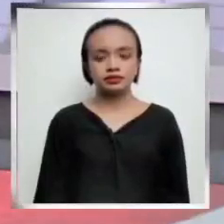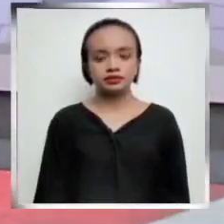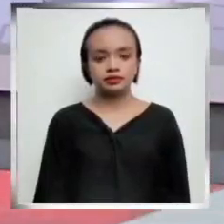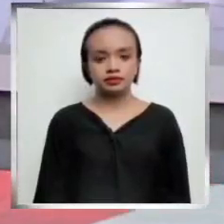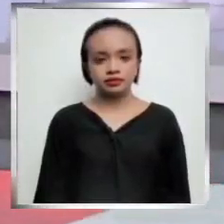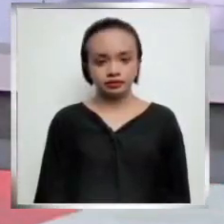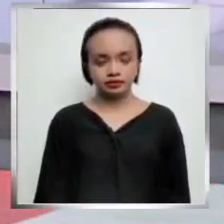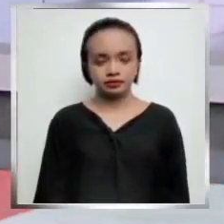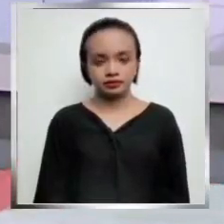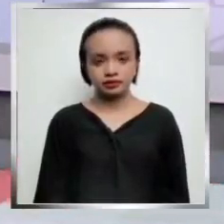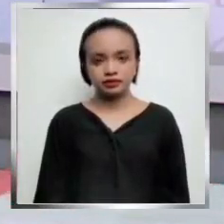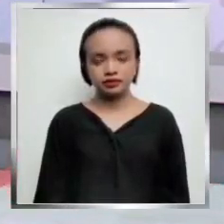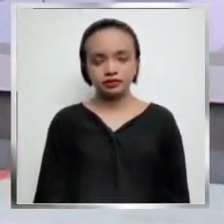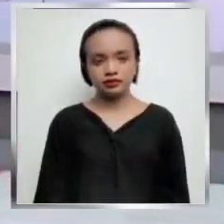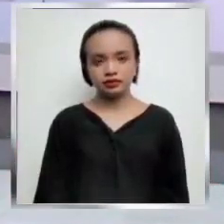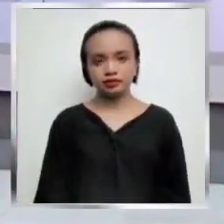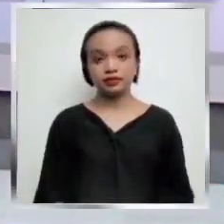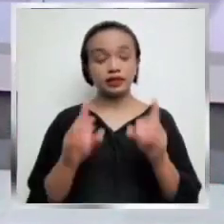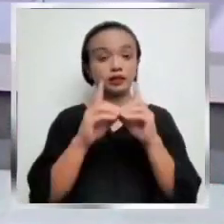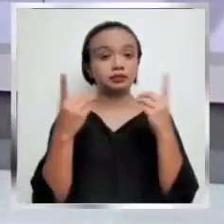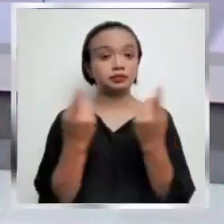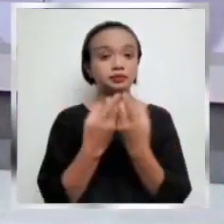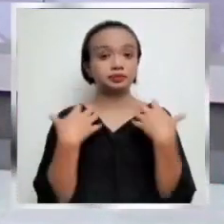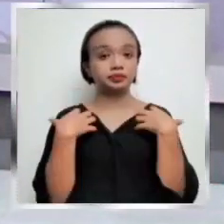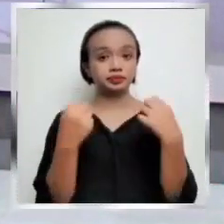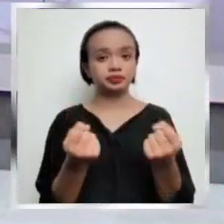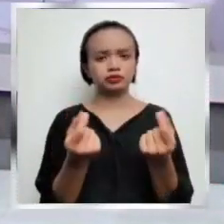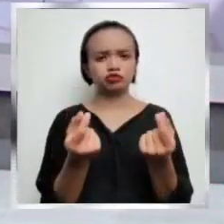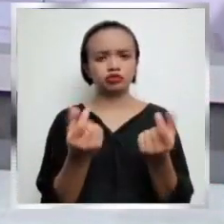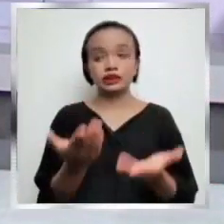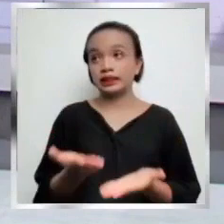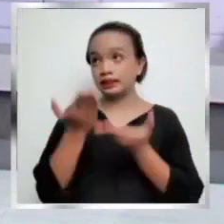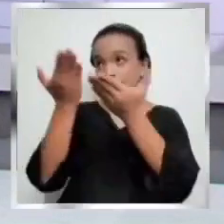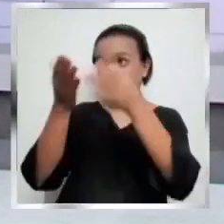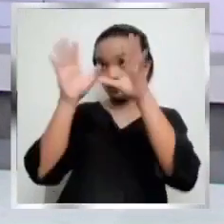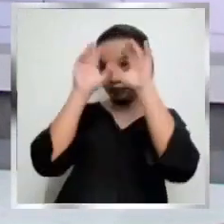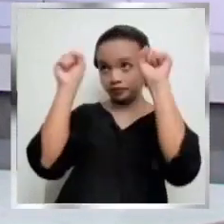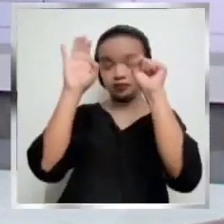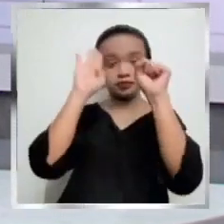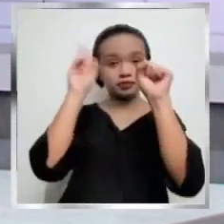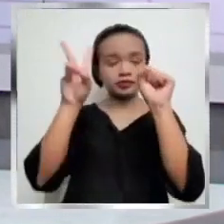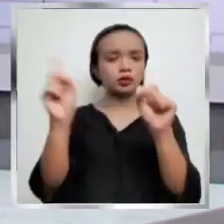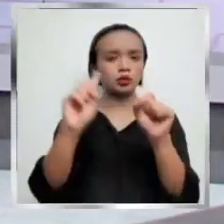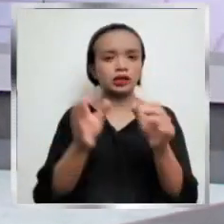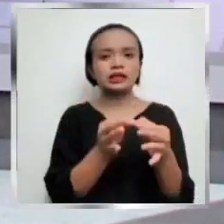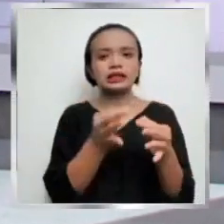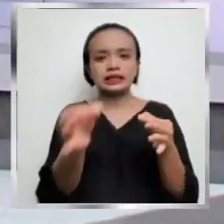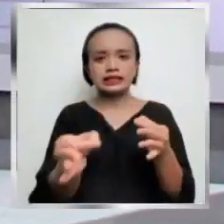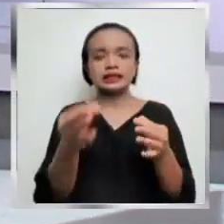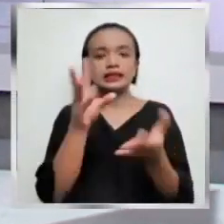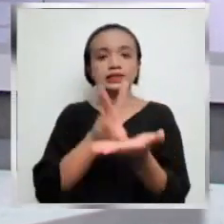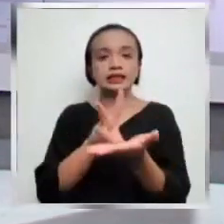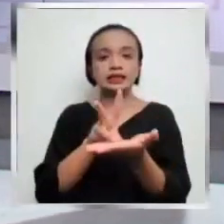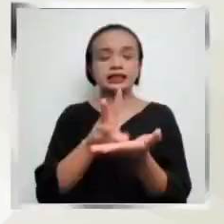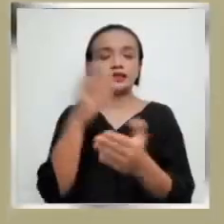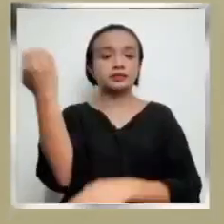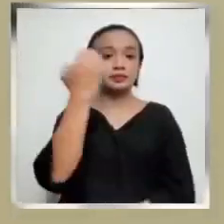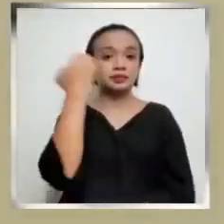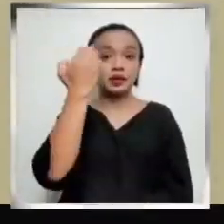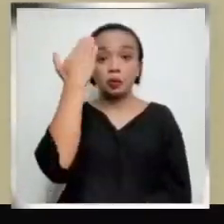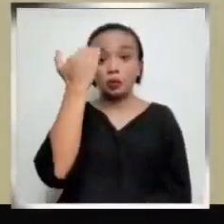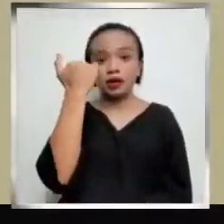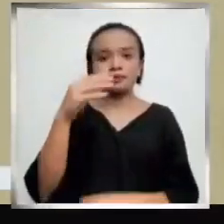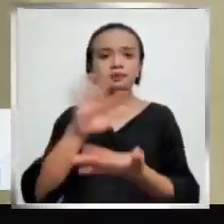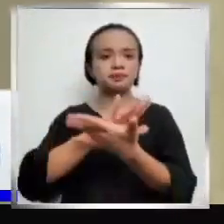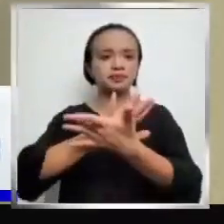Inirekomenda ng Department of Health kay Pangulong Bongbong Marcos na palawigin pa ang state of calamity dahil sa COVID-19. Ayon kay